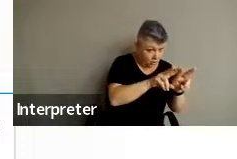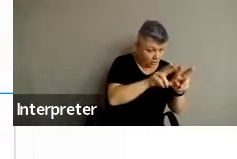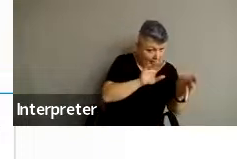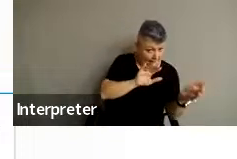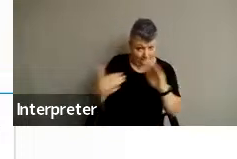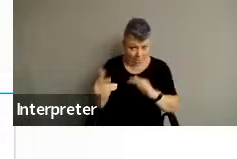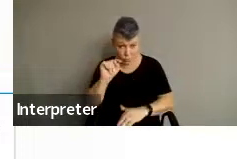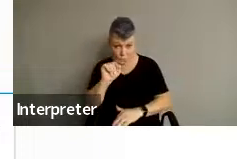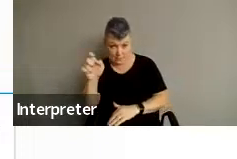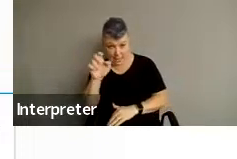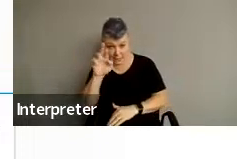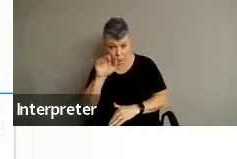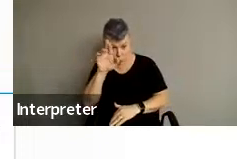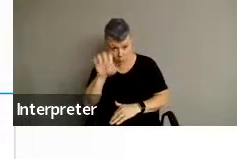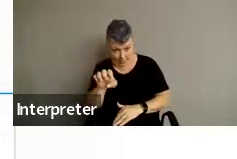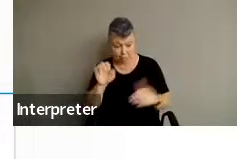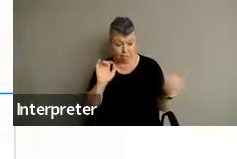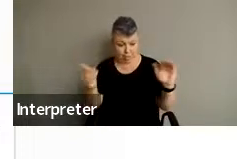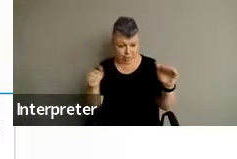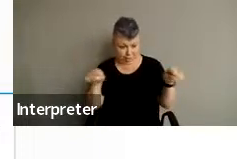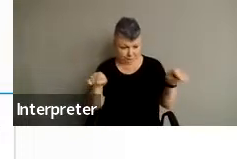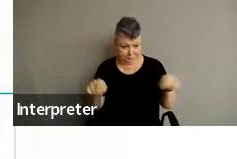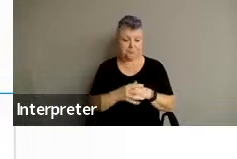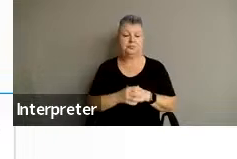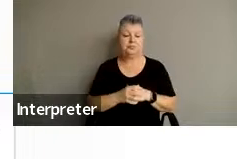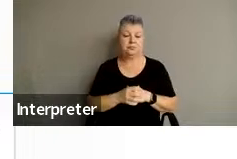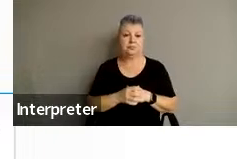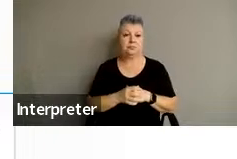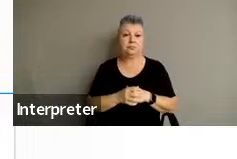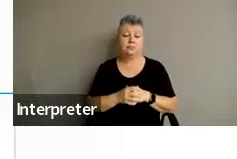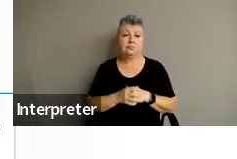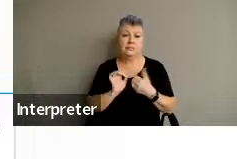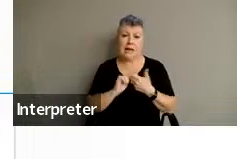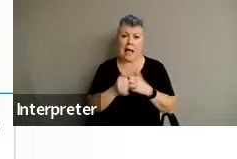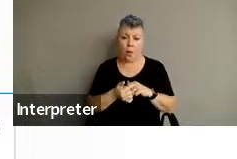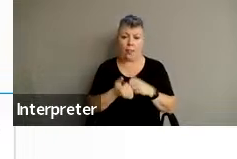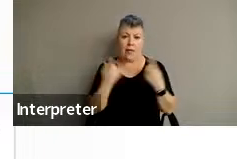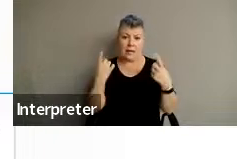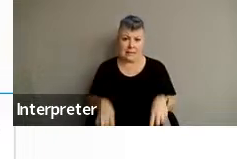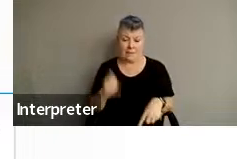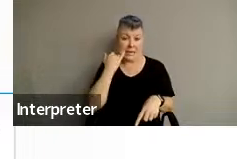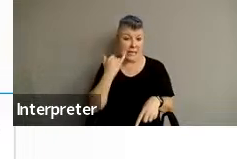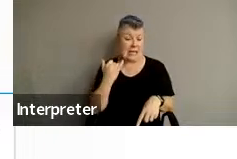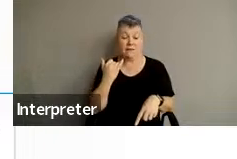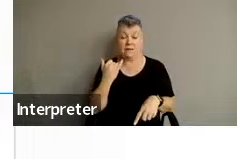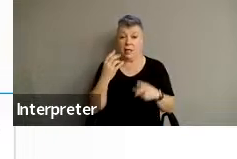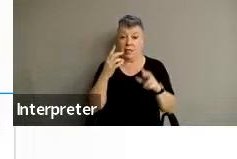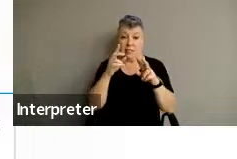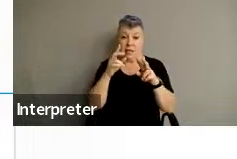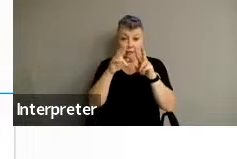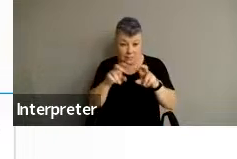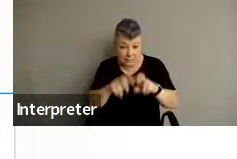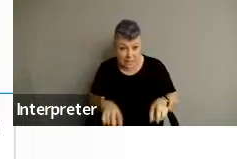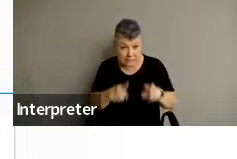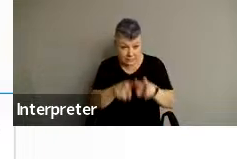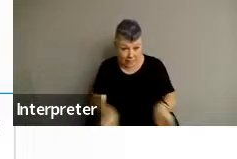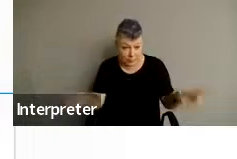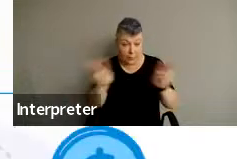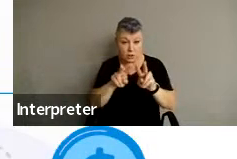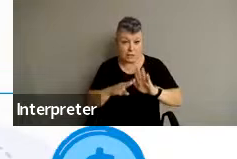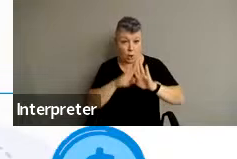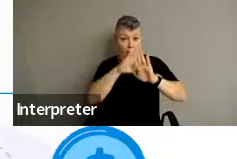rate and what has happened as each assessed valuation either has gone down or up, what's our tax rate done as well.